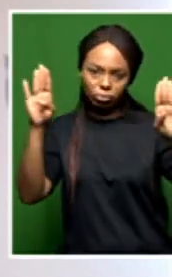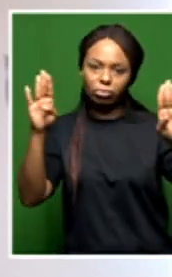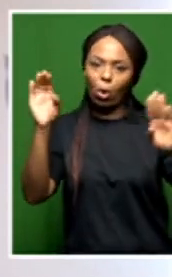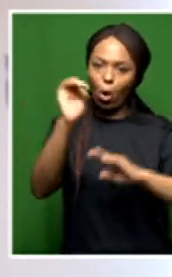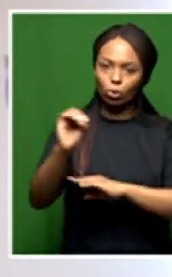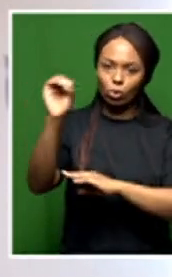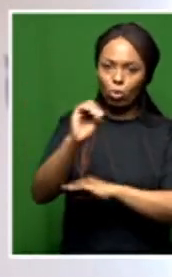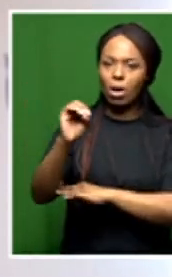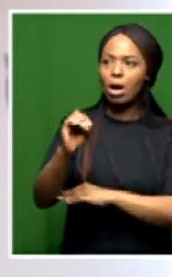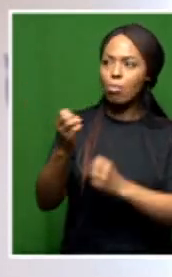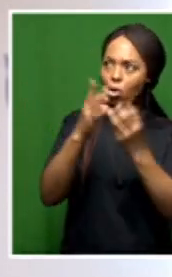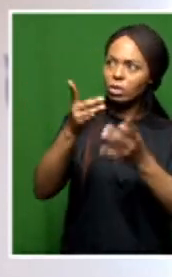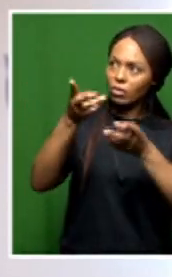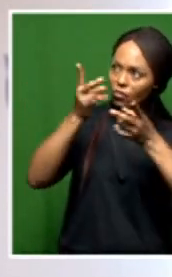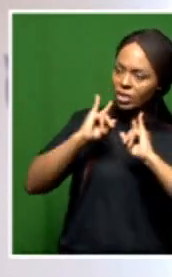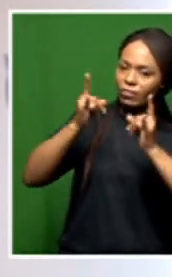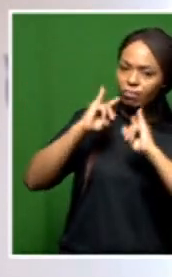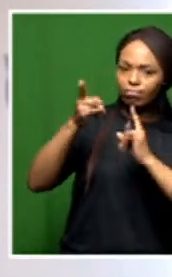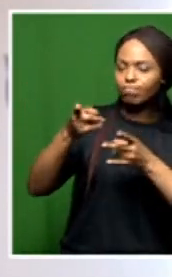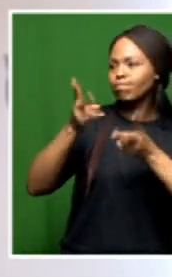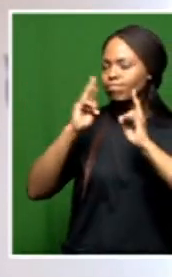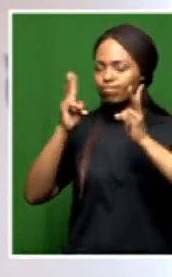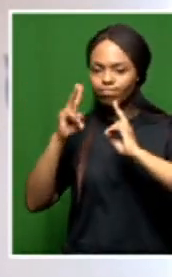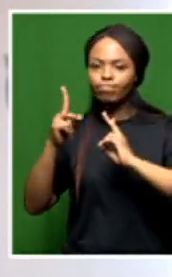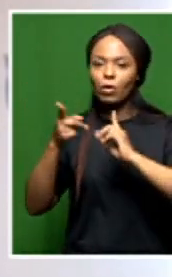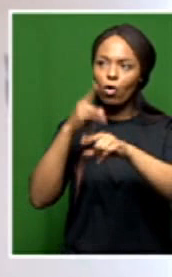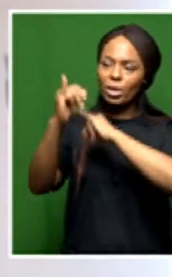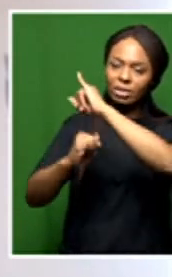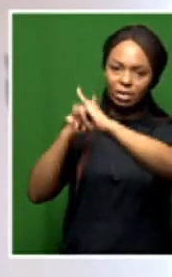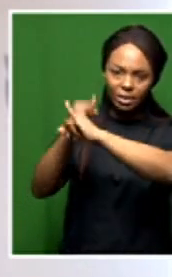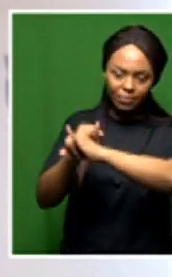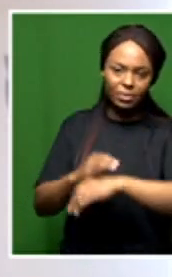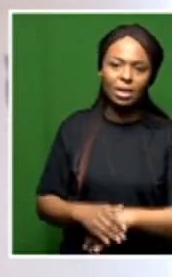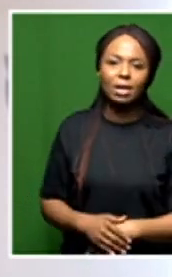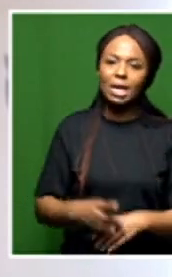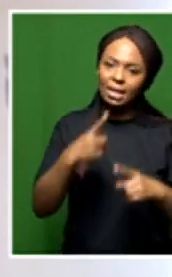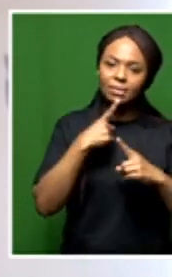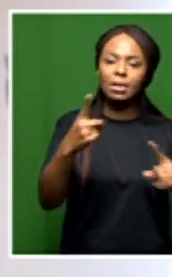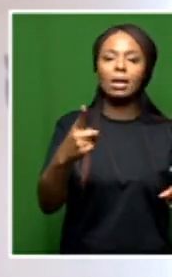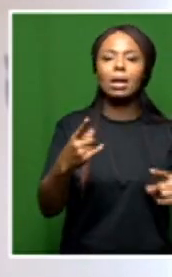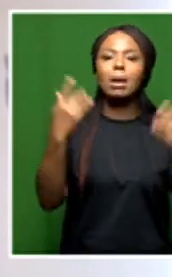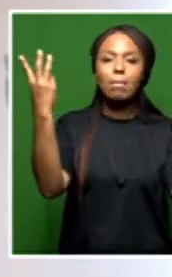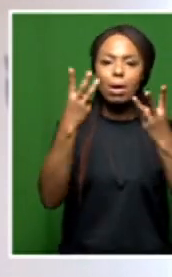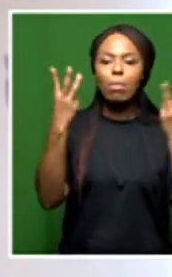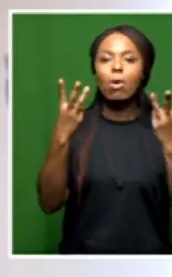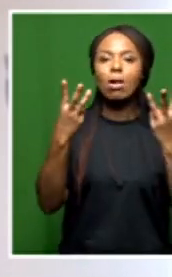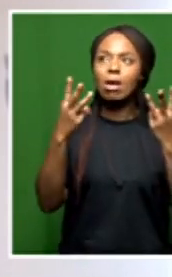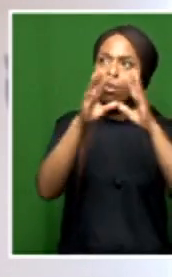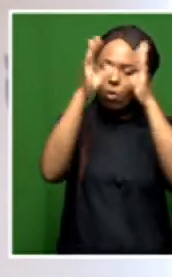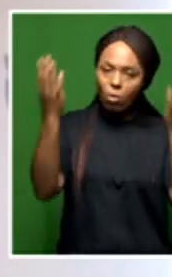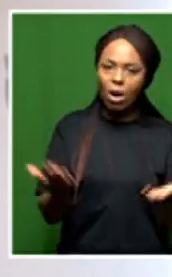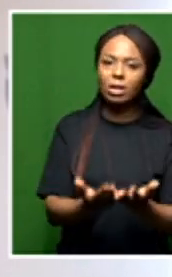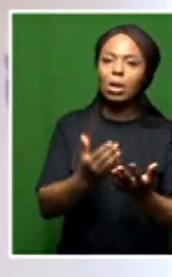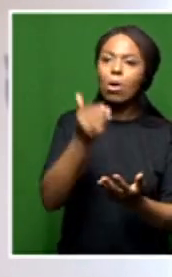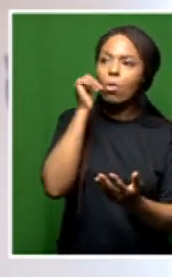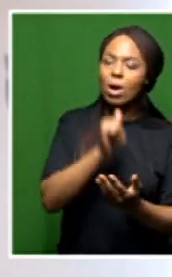an organization, we've actually braced ourselves, and we're saying people around the world, especially in those countries where there's travel ban,